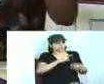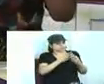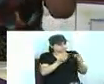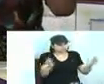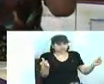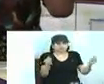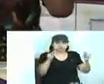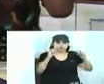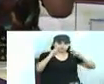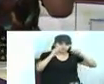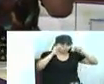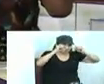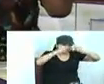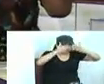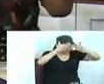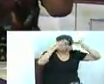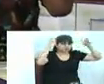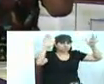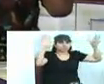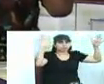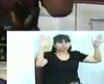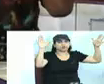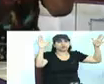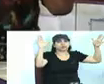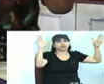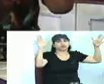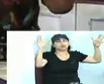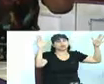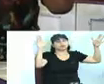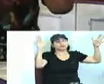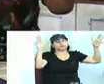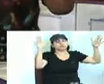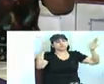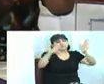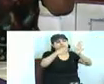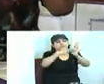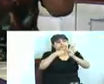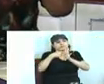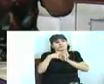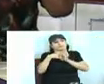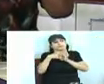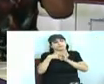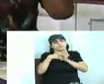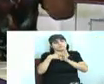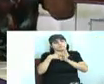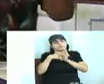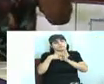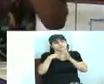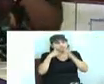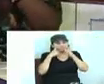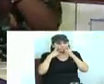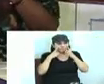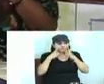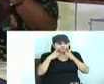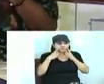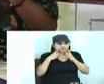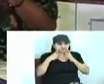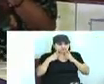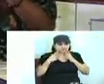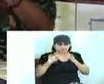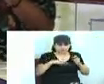You opened our minds up, God, and you showed us for the tears that we